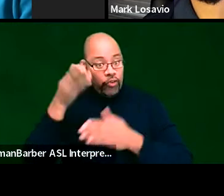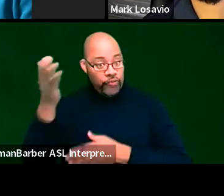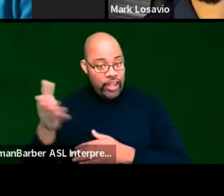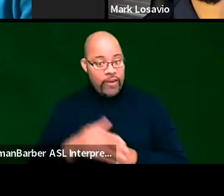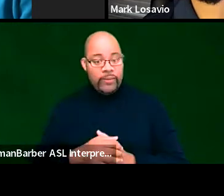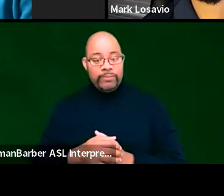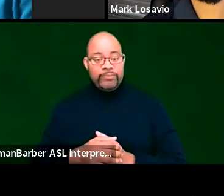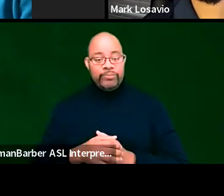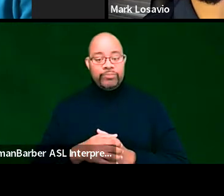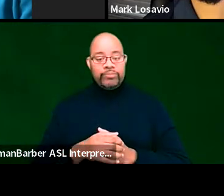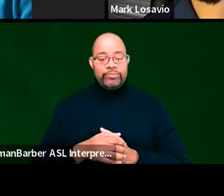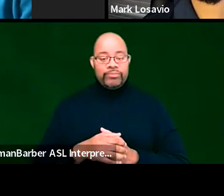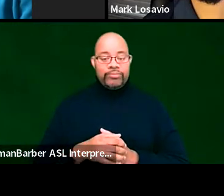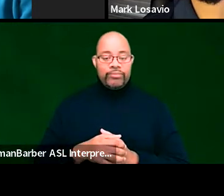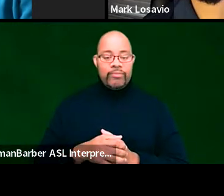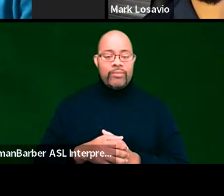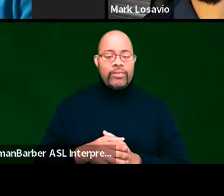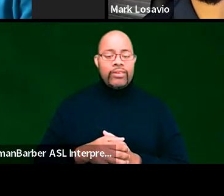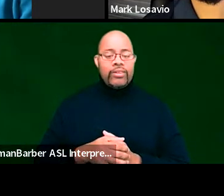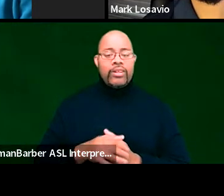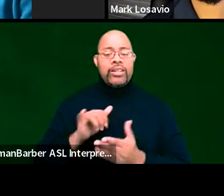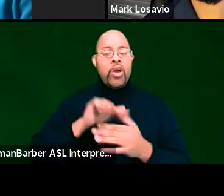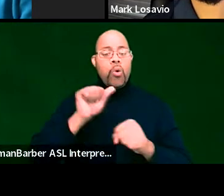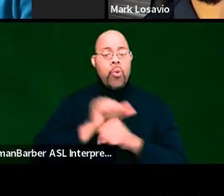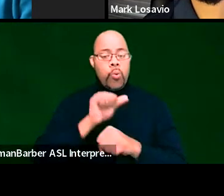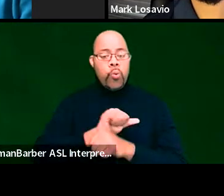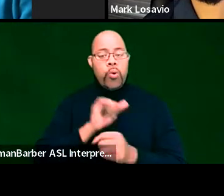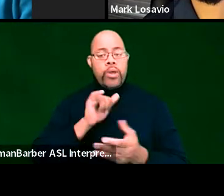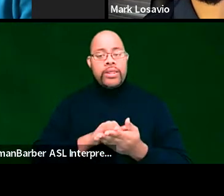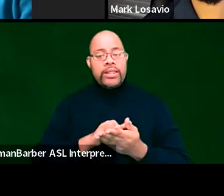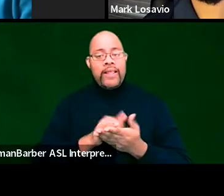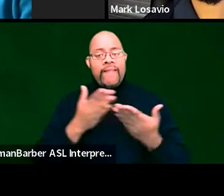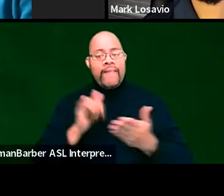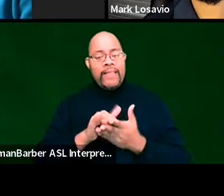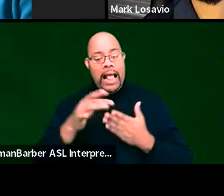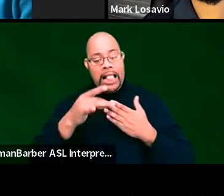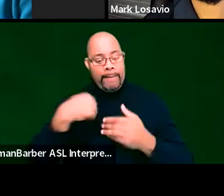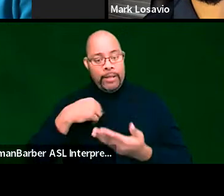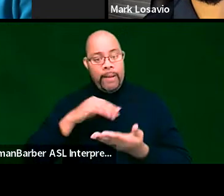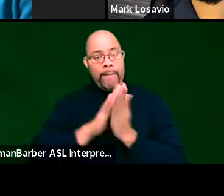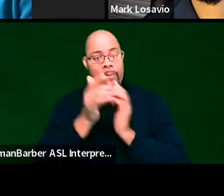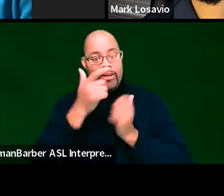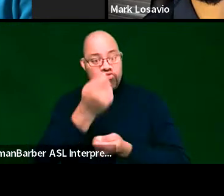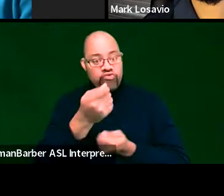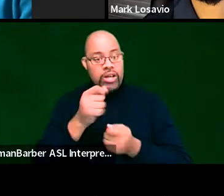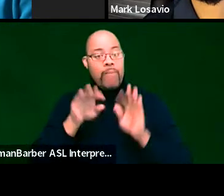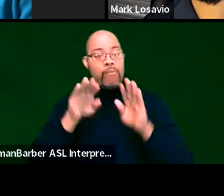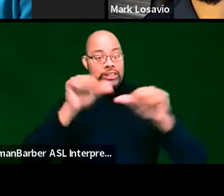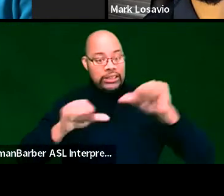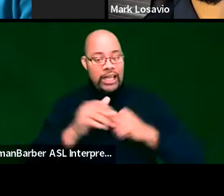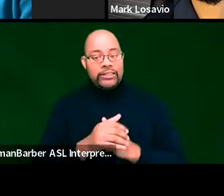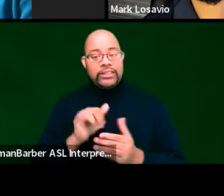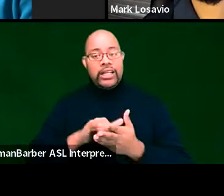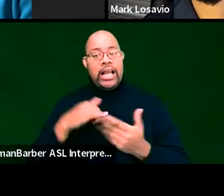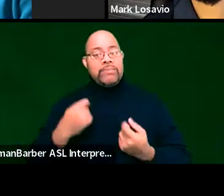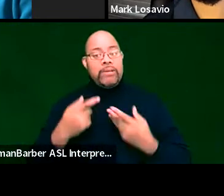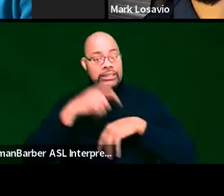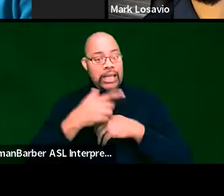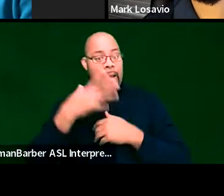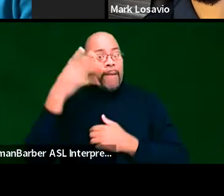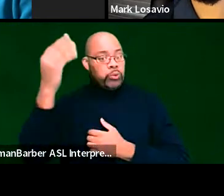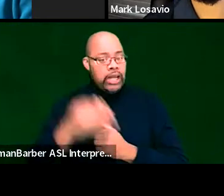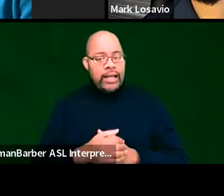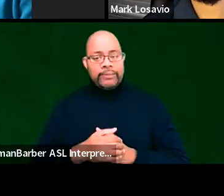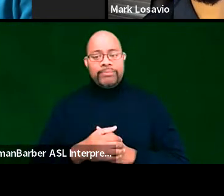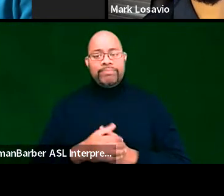And so the work that kind of like the thing that led me to being interested in marine science was that, I spent time outside,